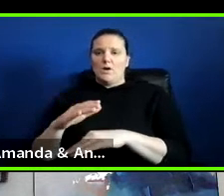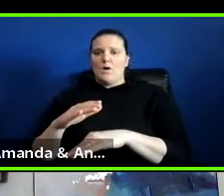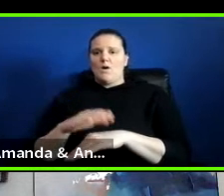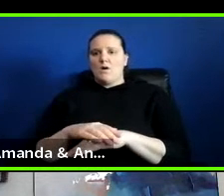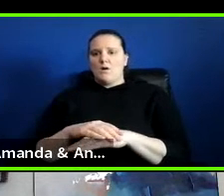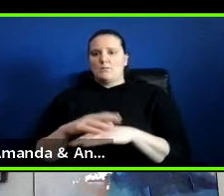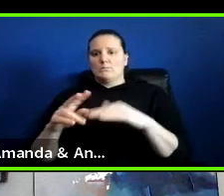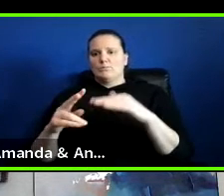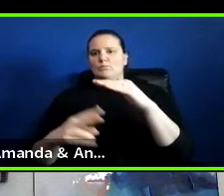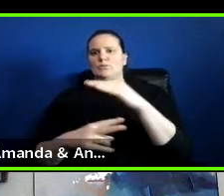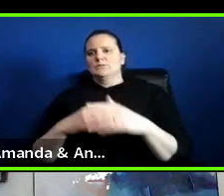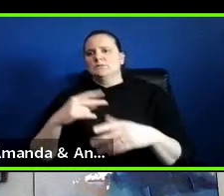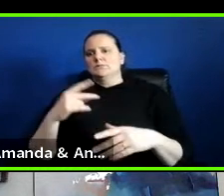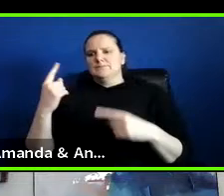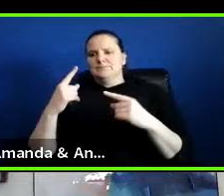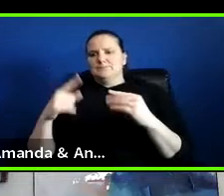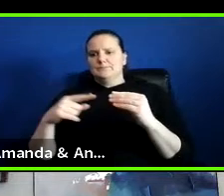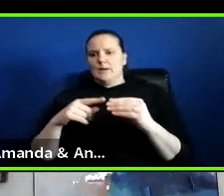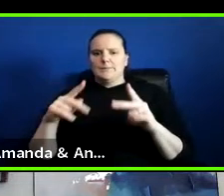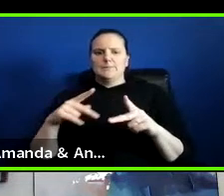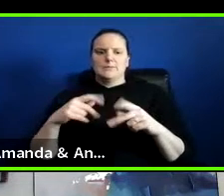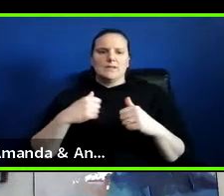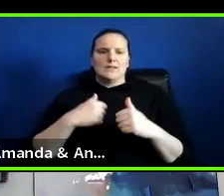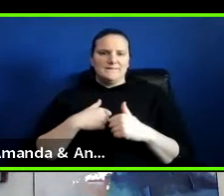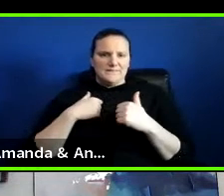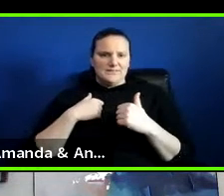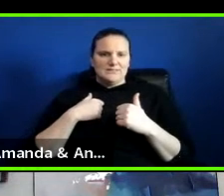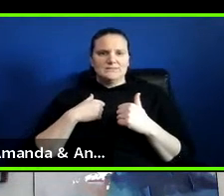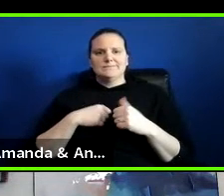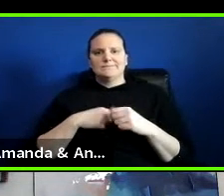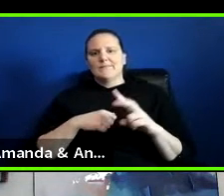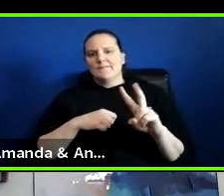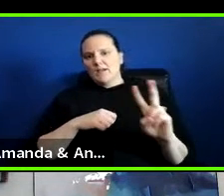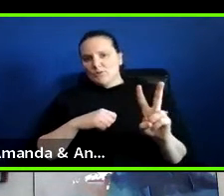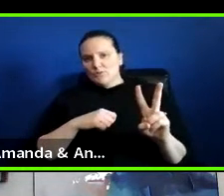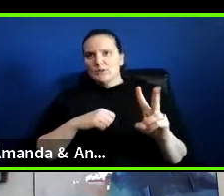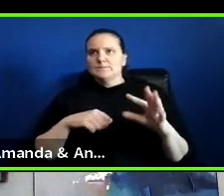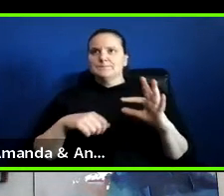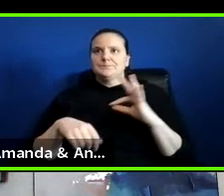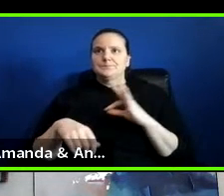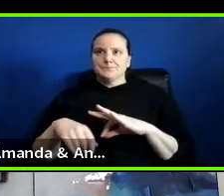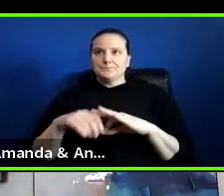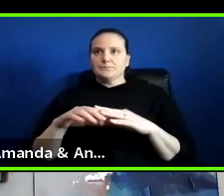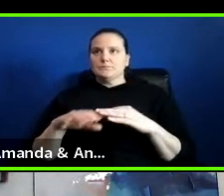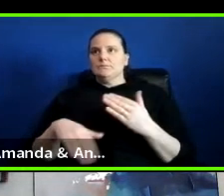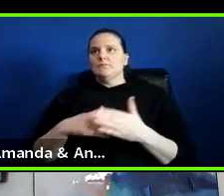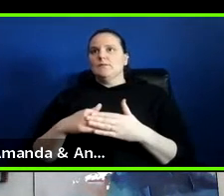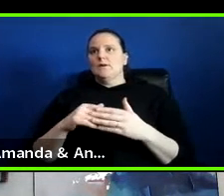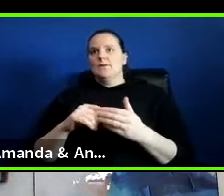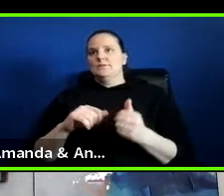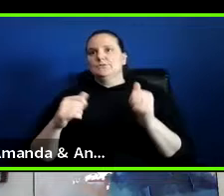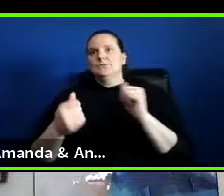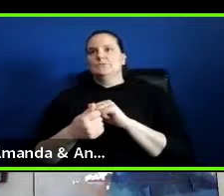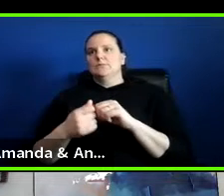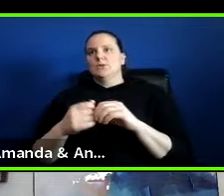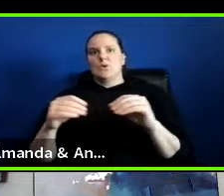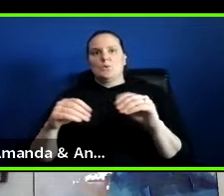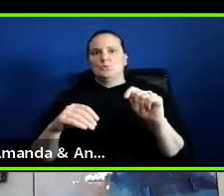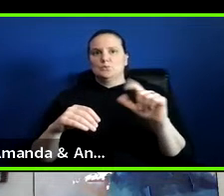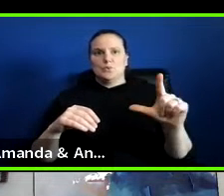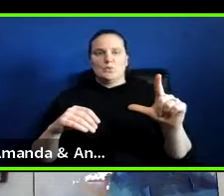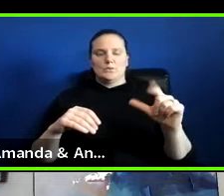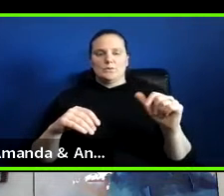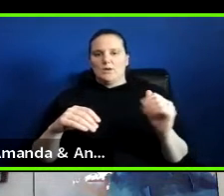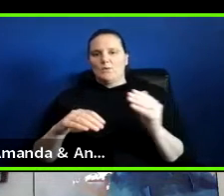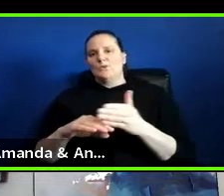then I'm thinking about people who are living, let's say, in Vancouver and are benefiting from all these changes, but are paying no tolls because they aren't actually going